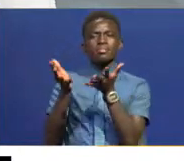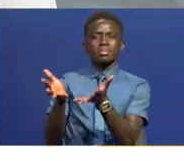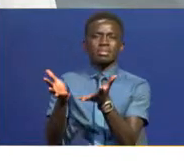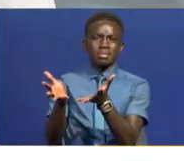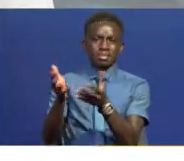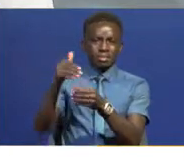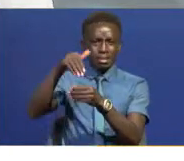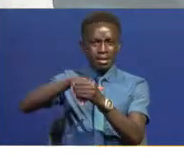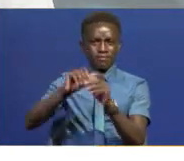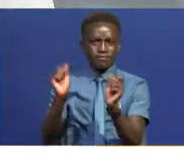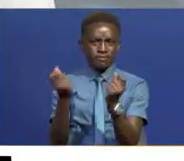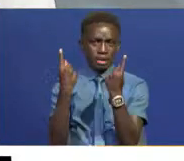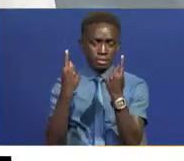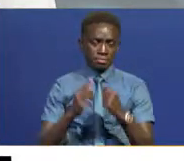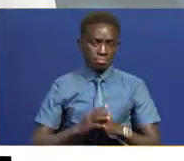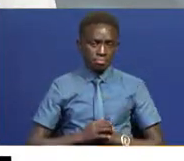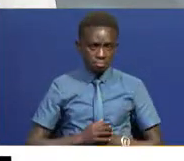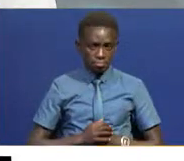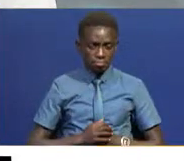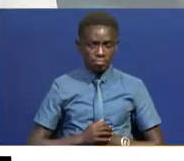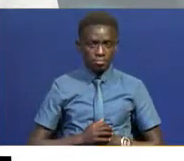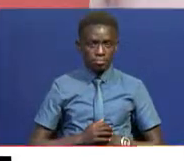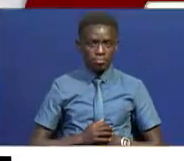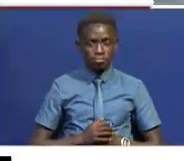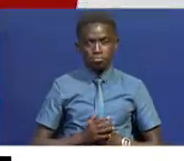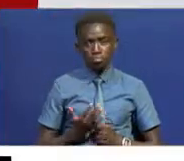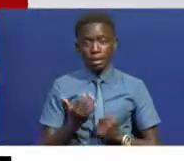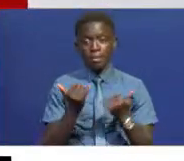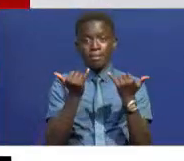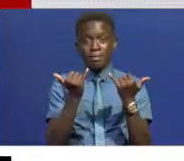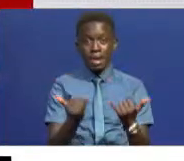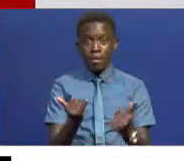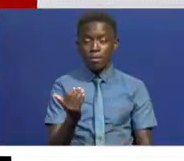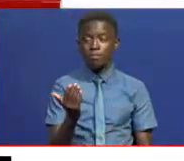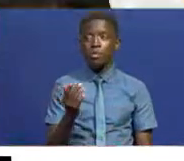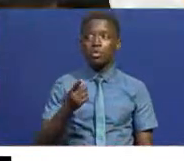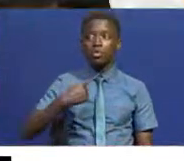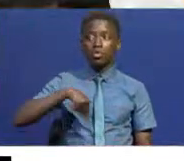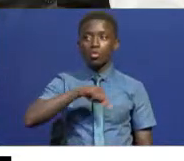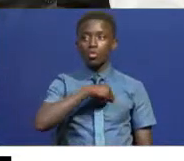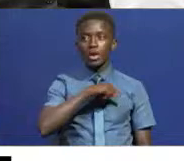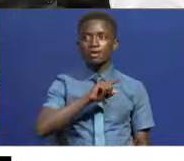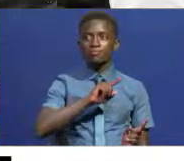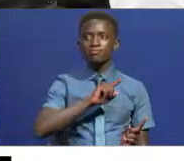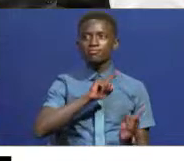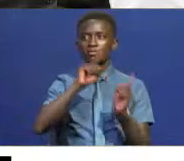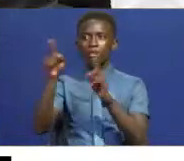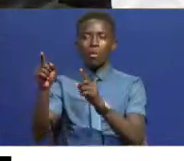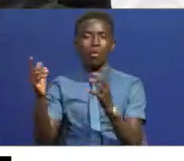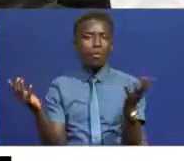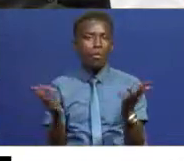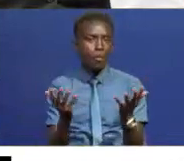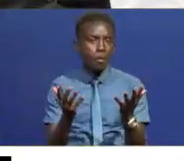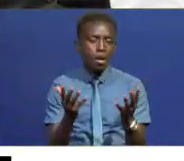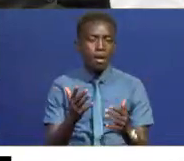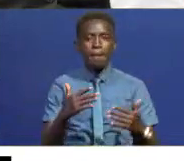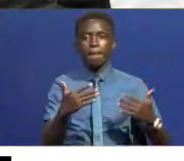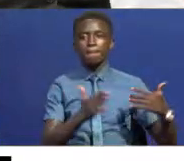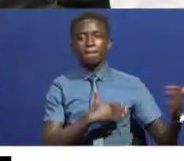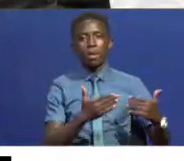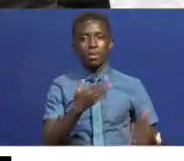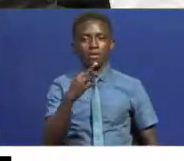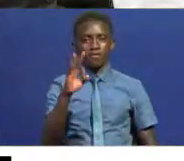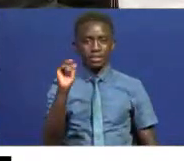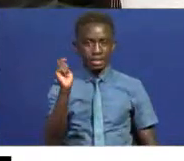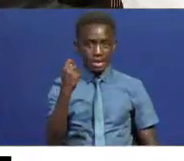the event. And right now, we are crossing over to the Bomas